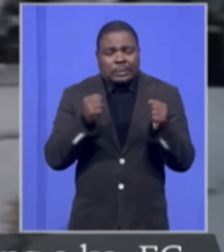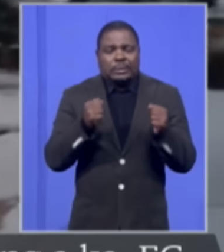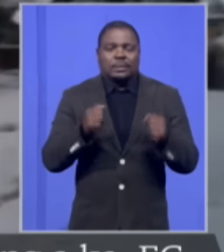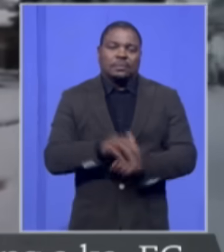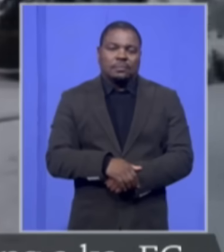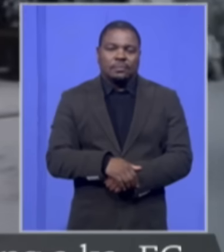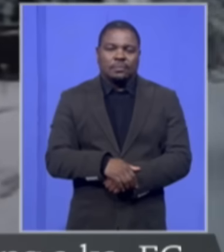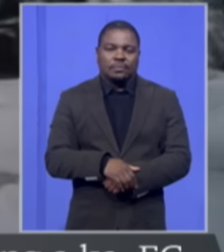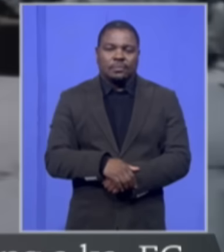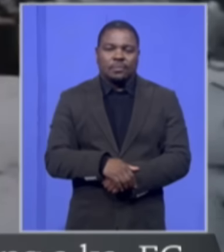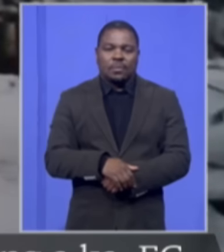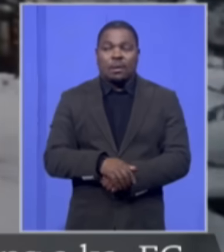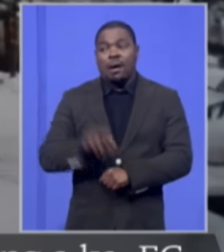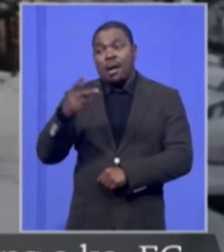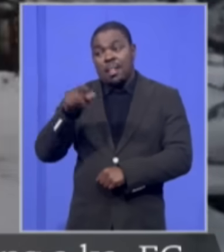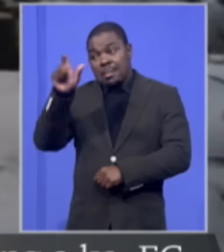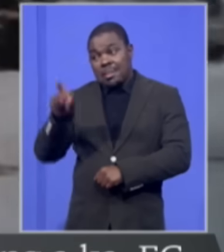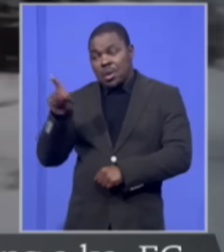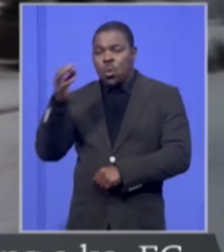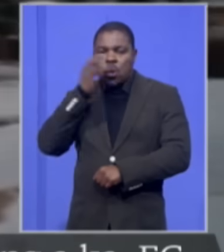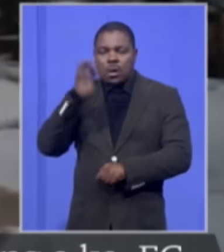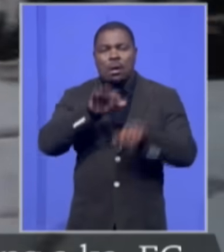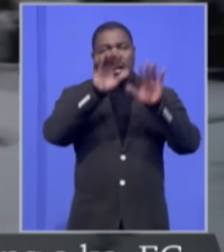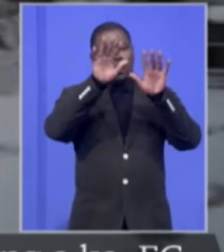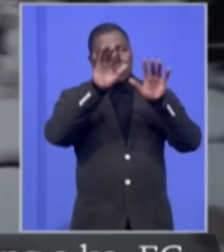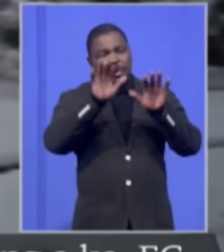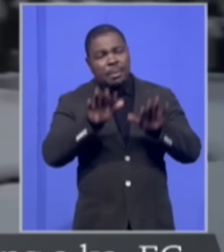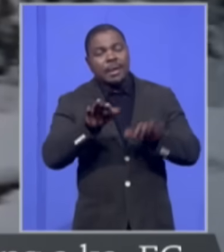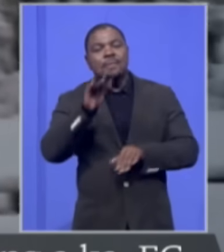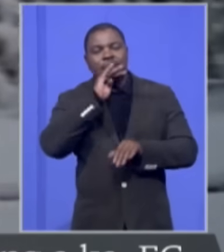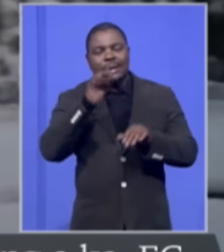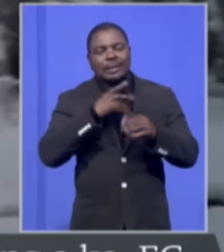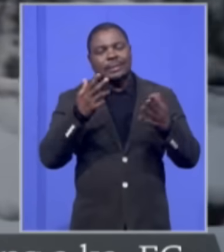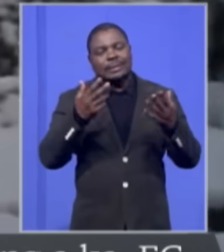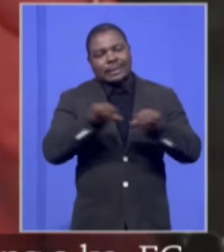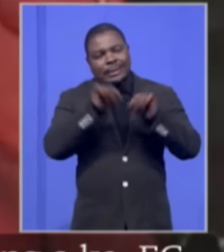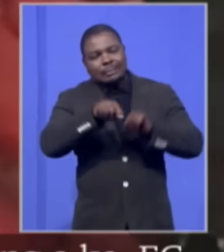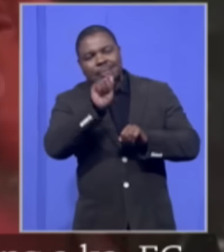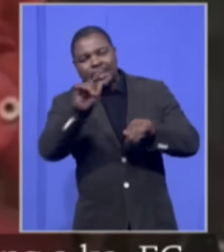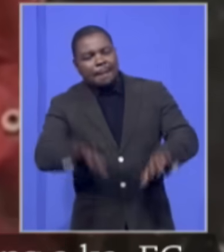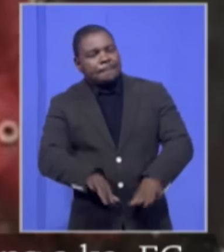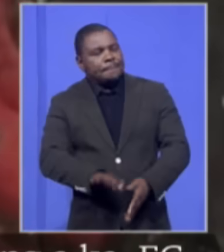phefo. Modudi o mongwe o re lehlwa le sentše mananeo kgoparara.